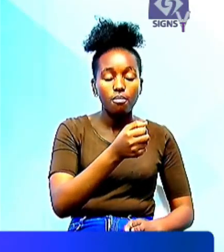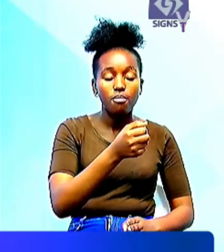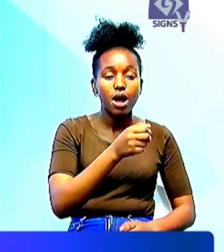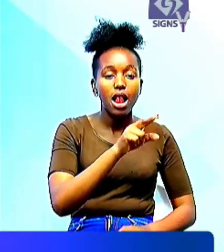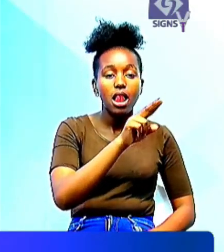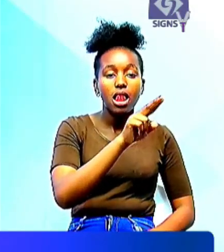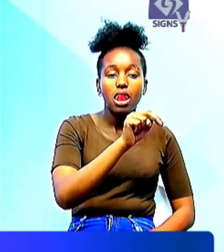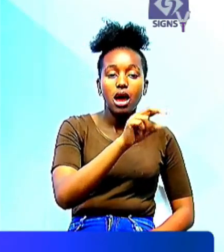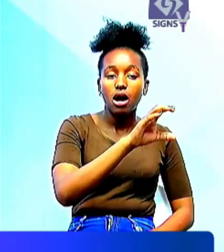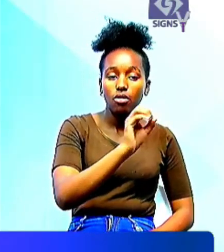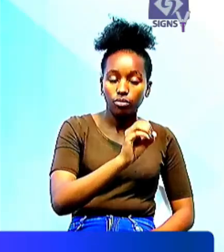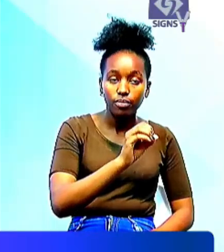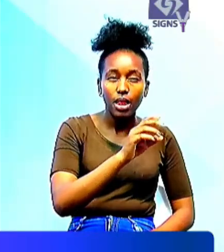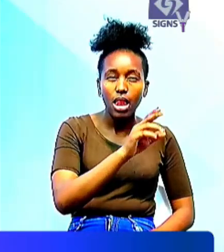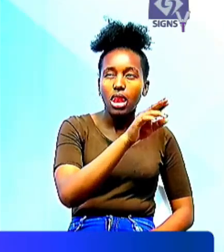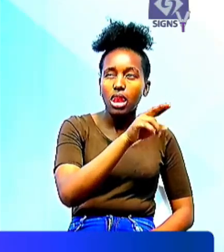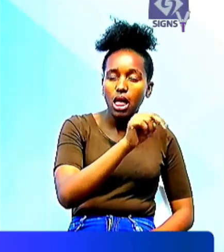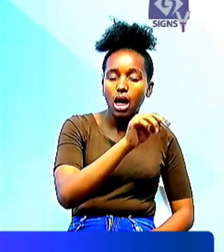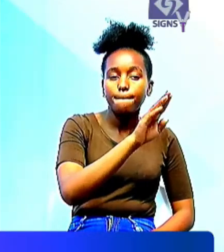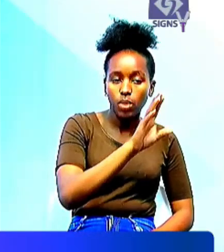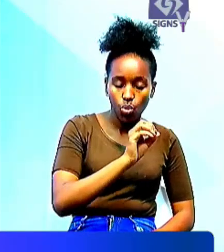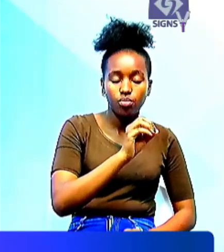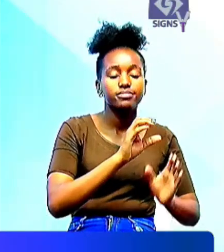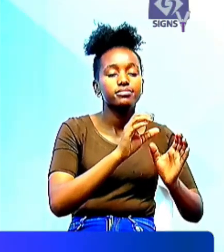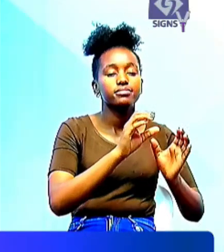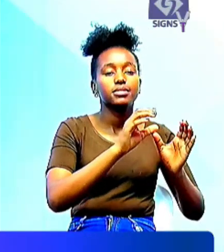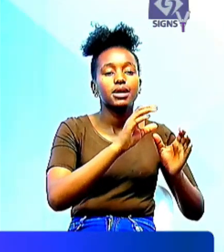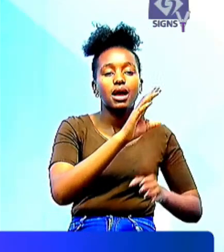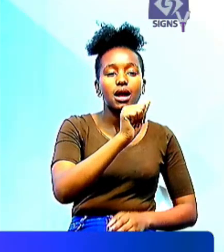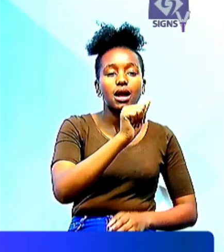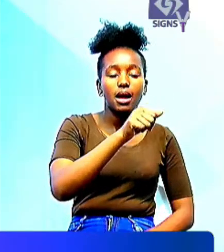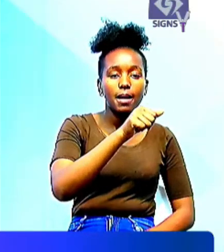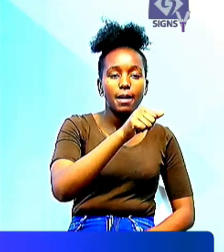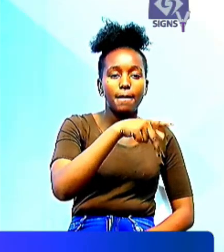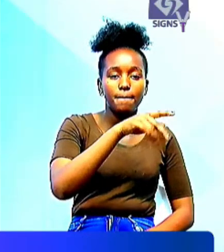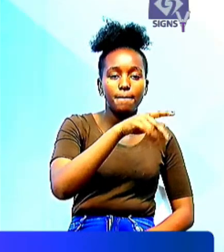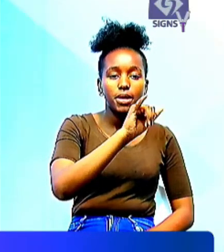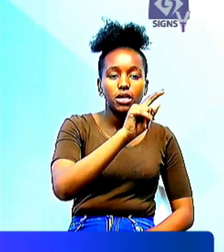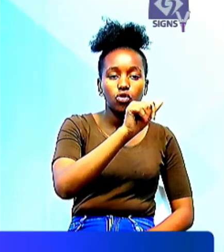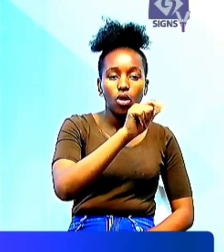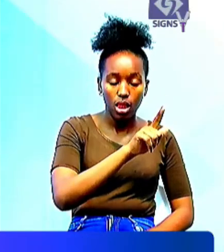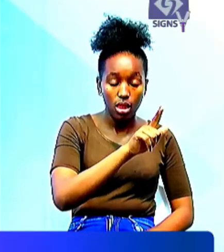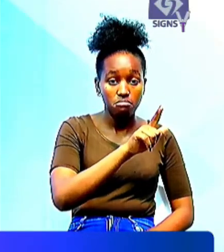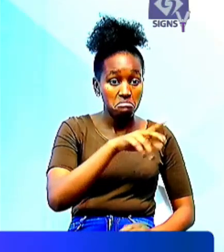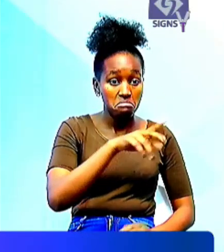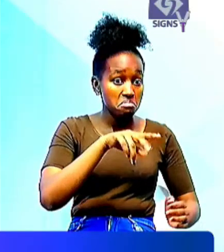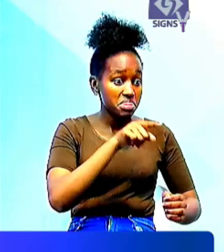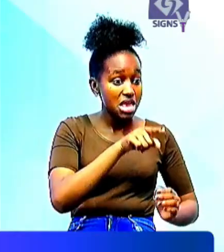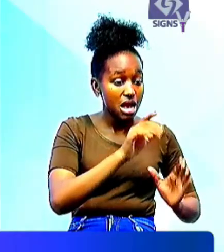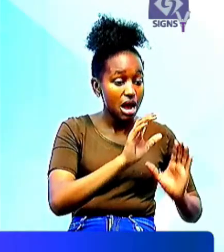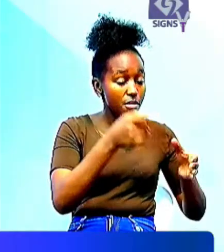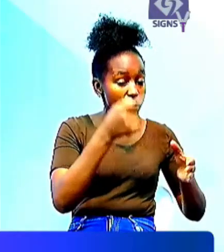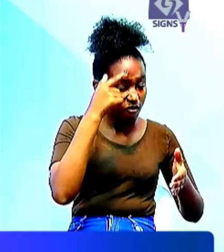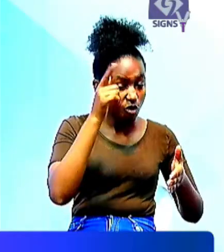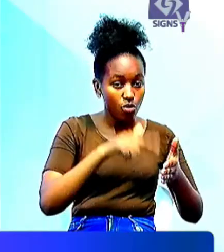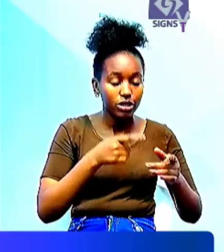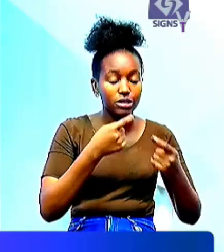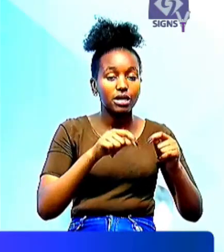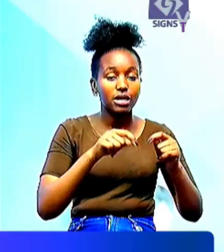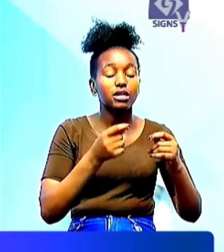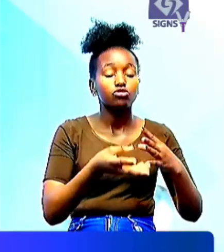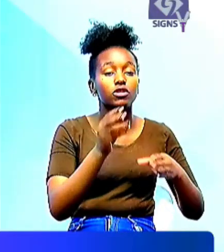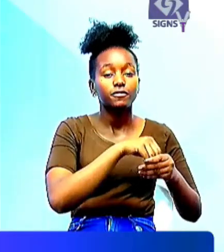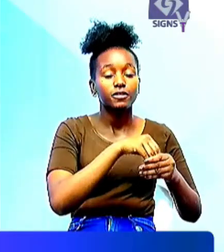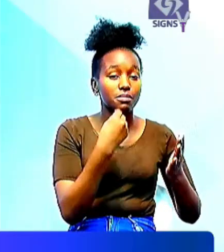So what we do at Nabo Capital is to invest your money to create for you a tangible wealth, and whatever